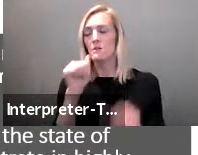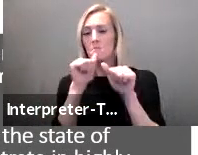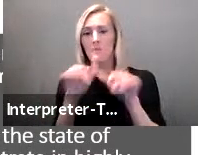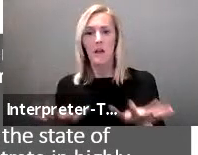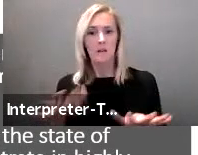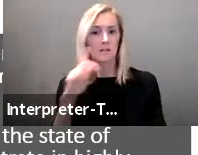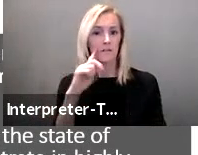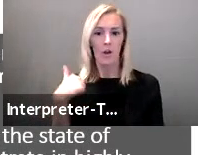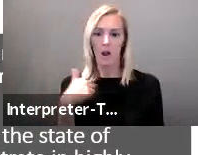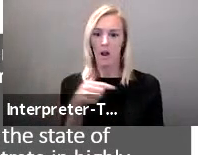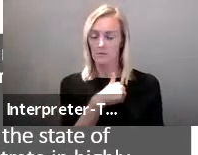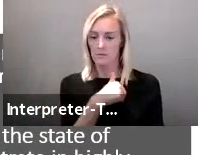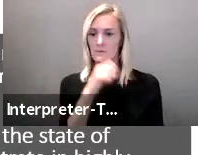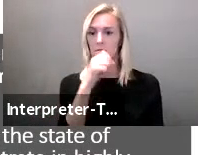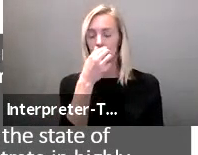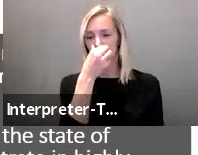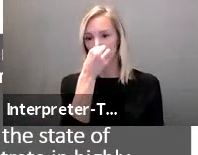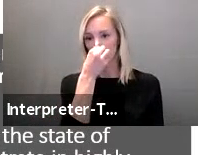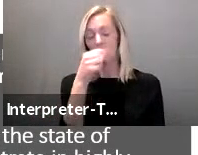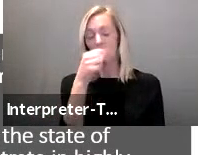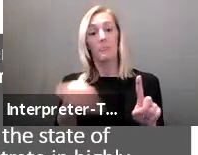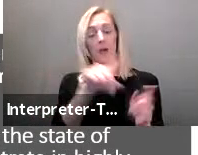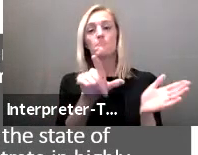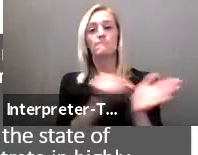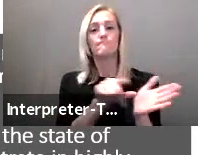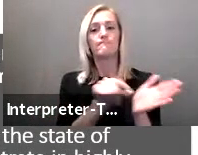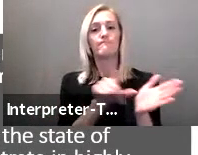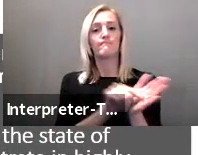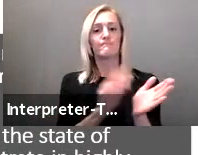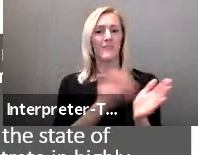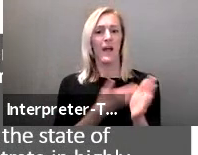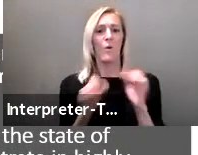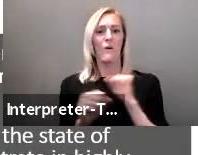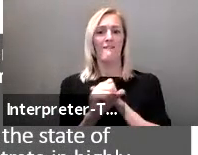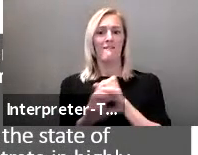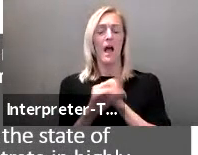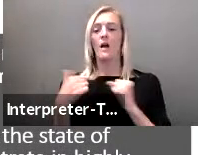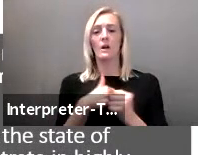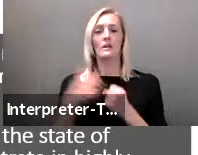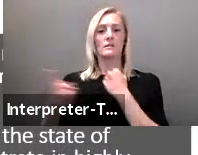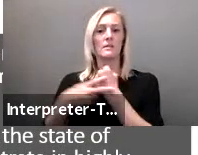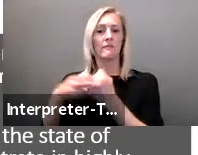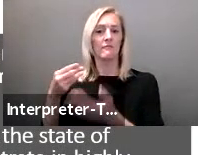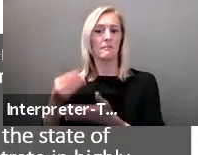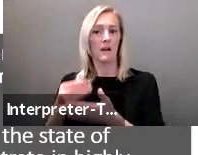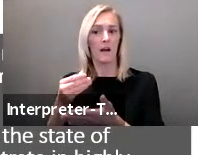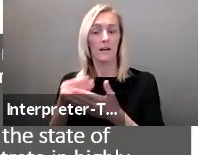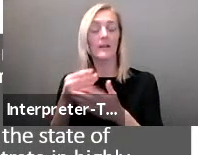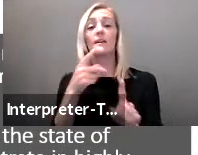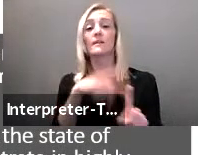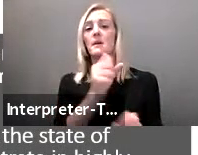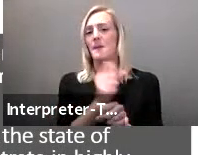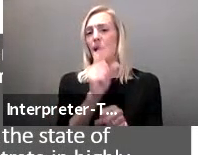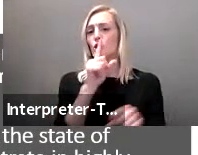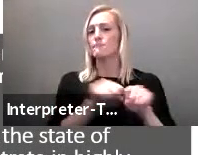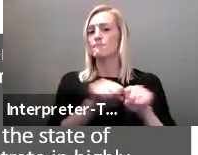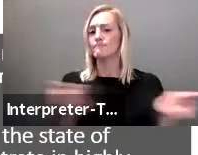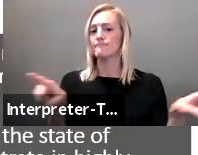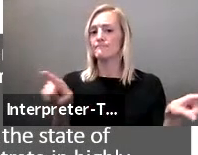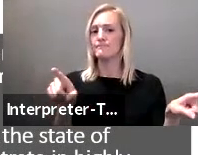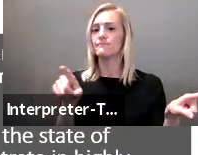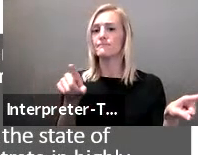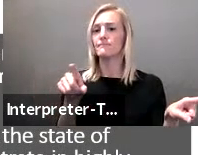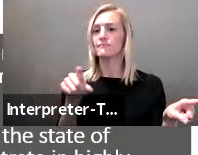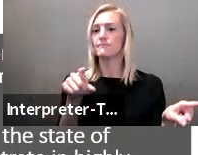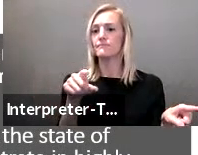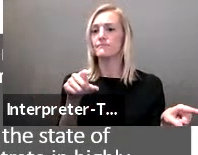they printing off our flyers and we don't have that expense, they're making sure that it's sent to the Human Relations Department and that